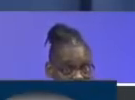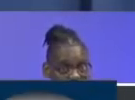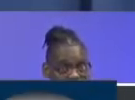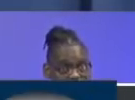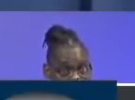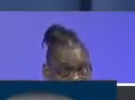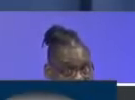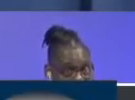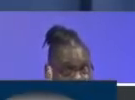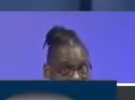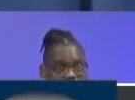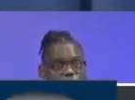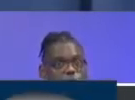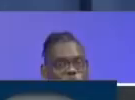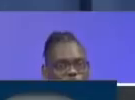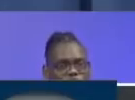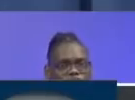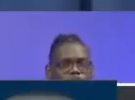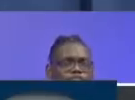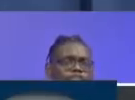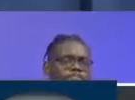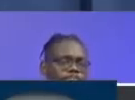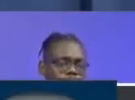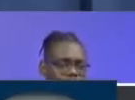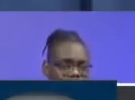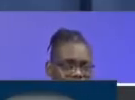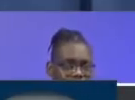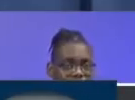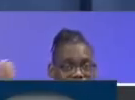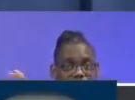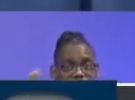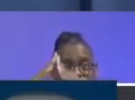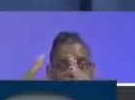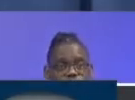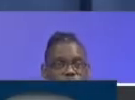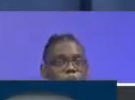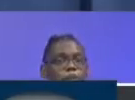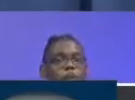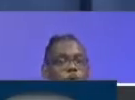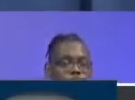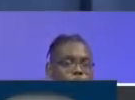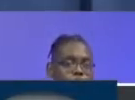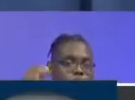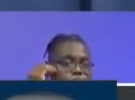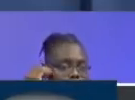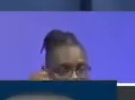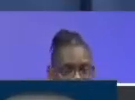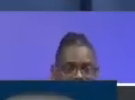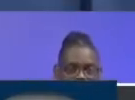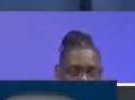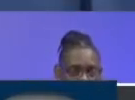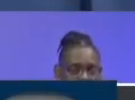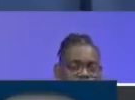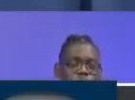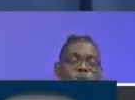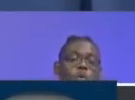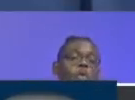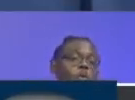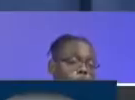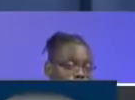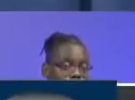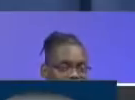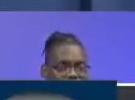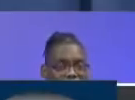individuals are in home isolation. So we now have 3 Omicron